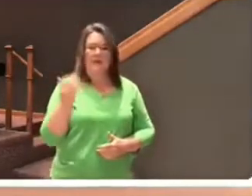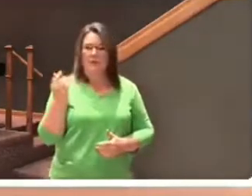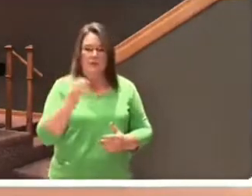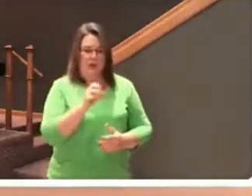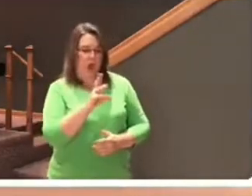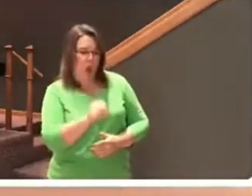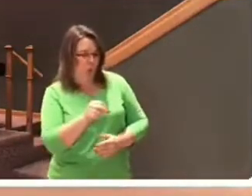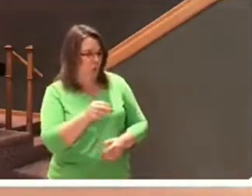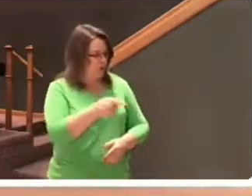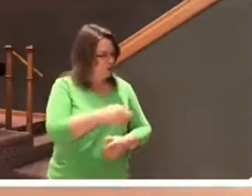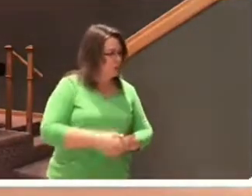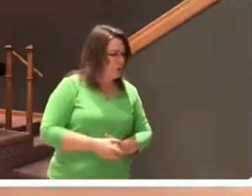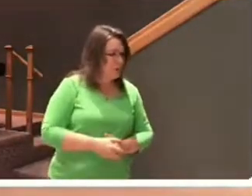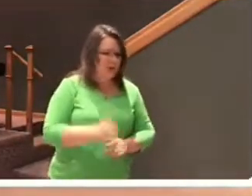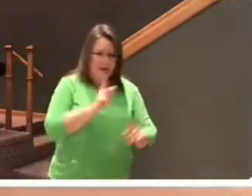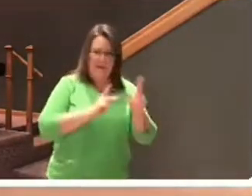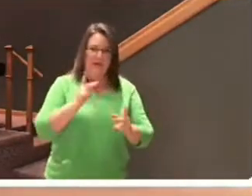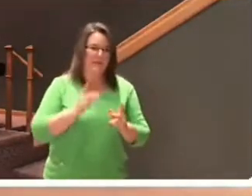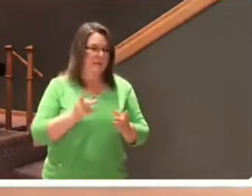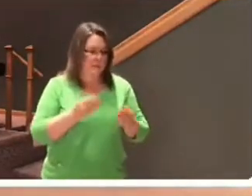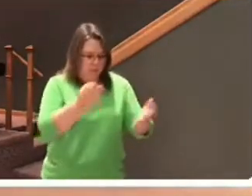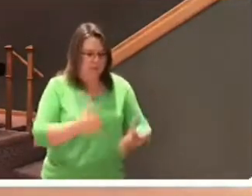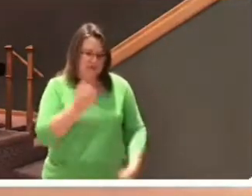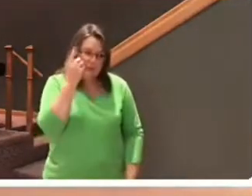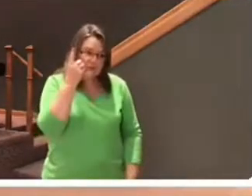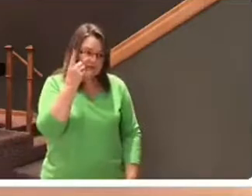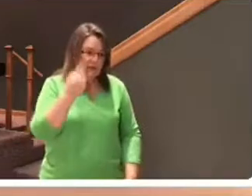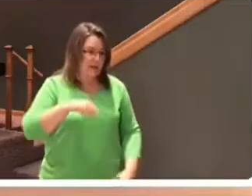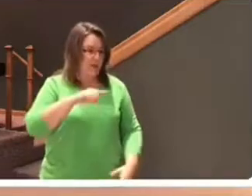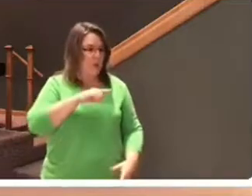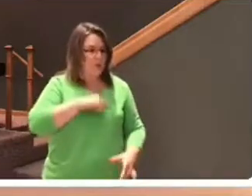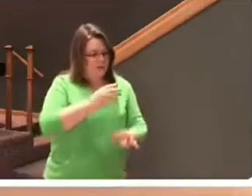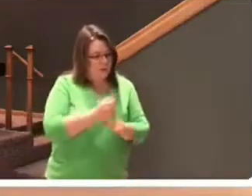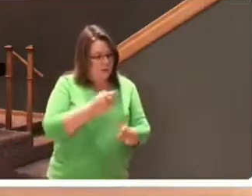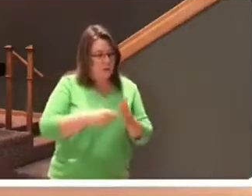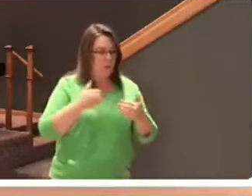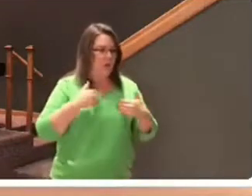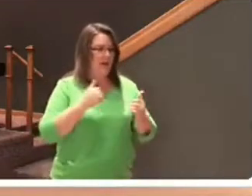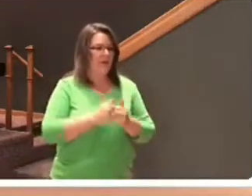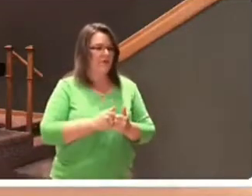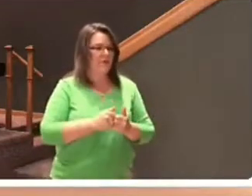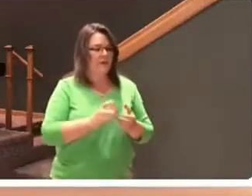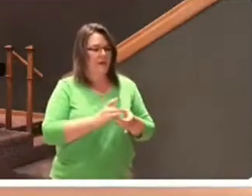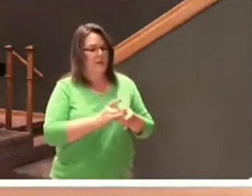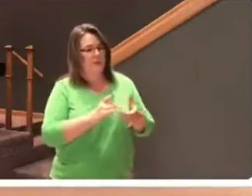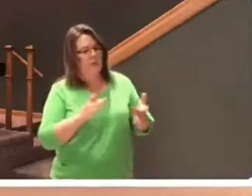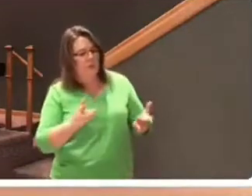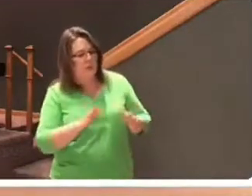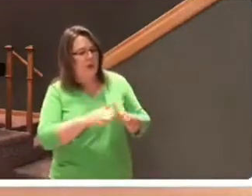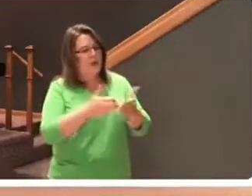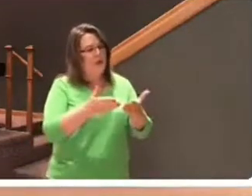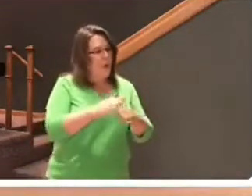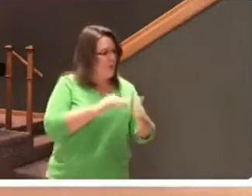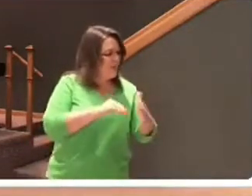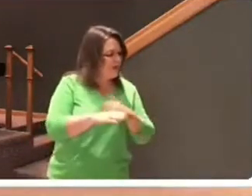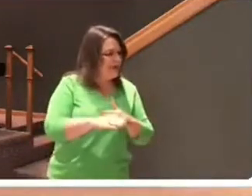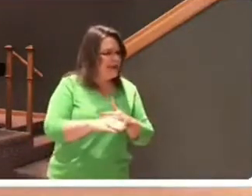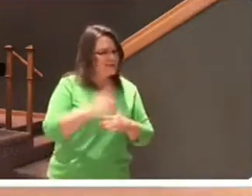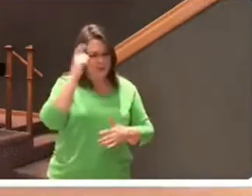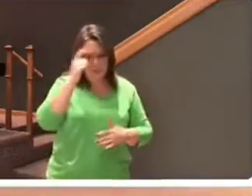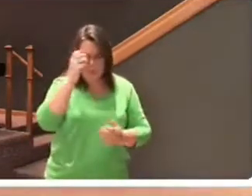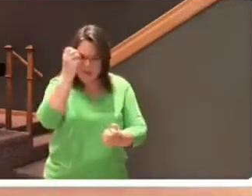you. People who are givers understand that we are to hold what we have with loose and open hands as wise